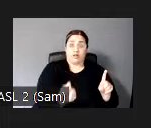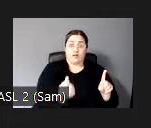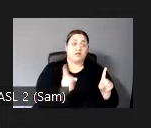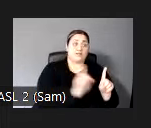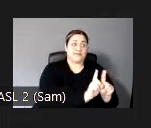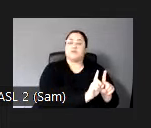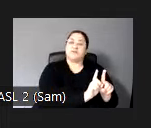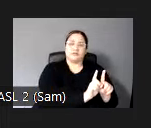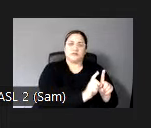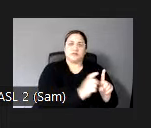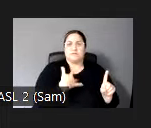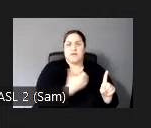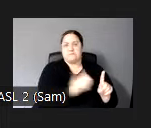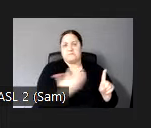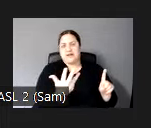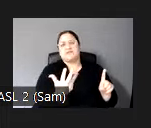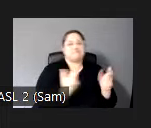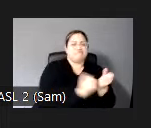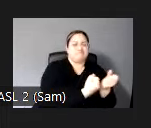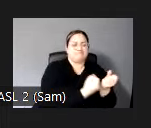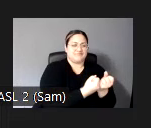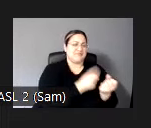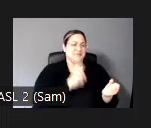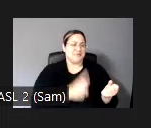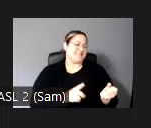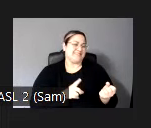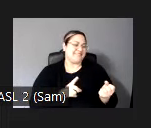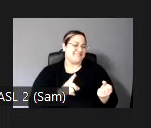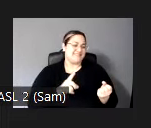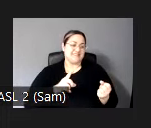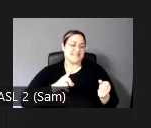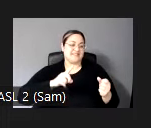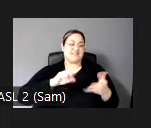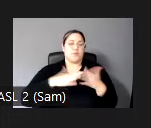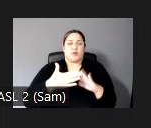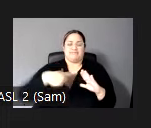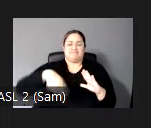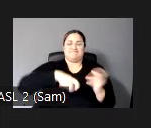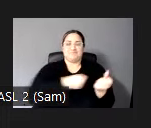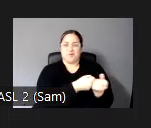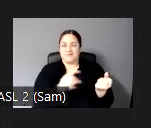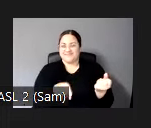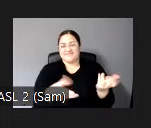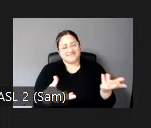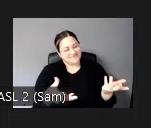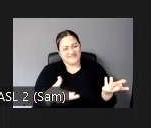it takes a village. It really does take a village to support people living with dementia. We cannot forget those